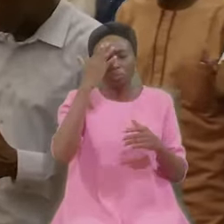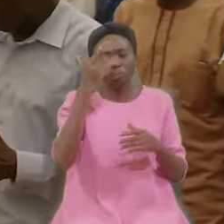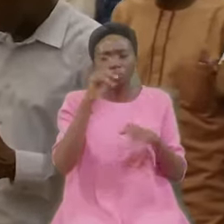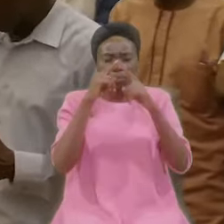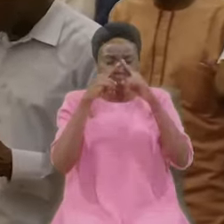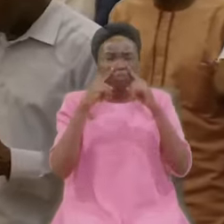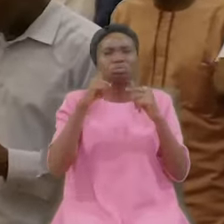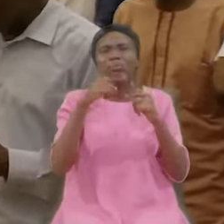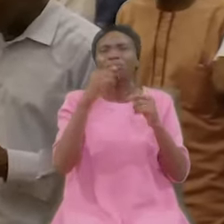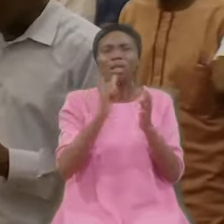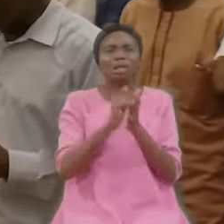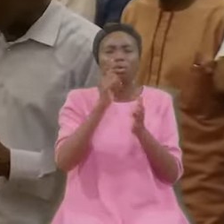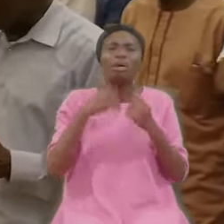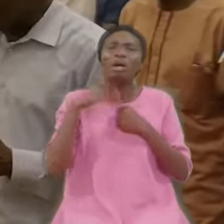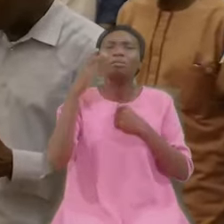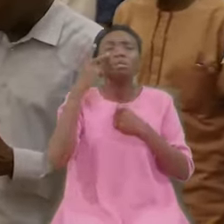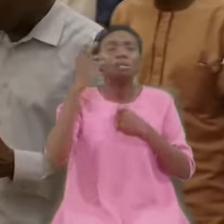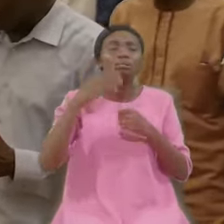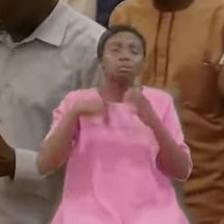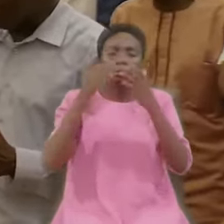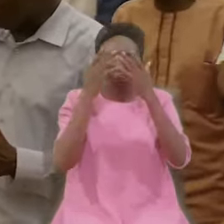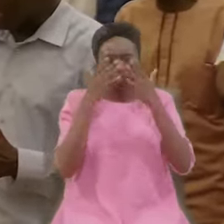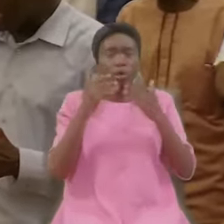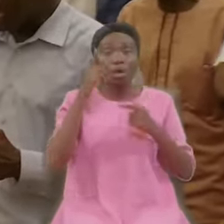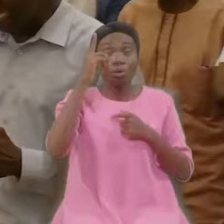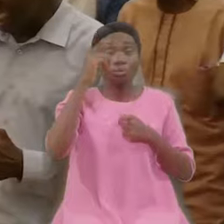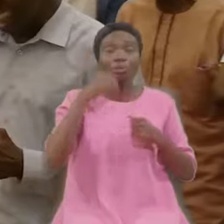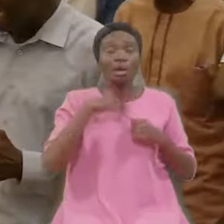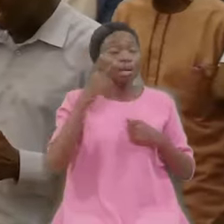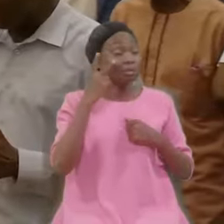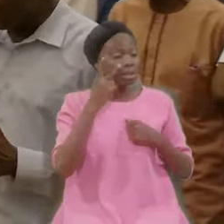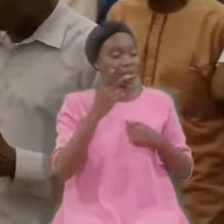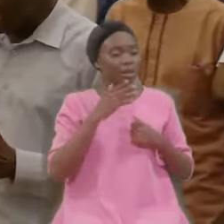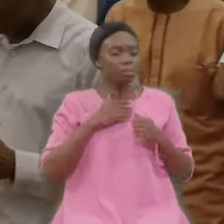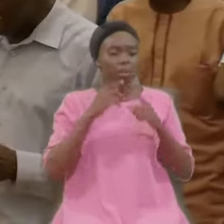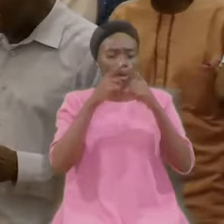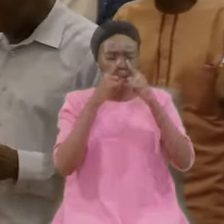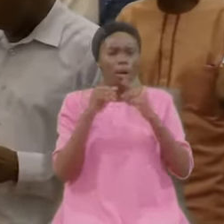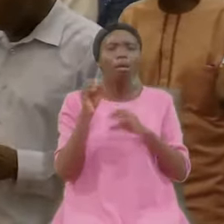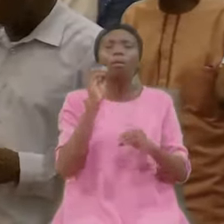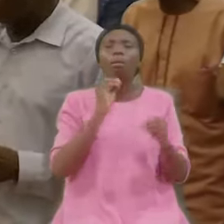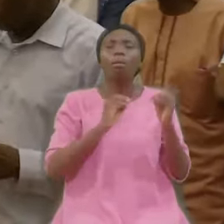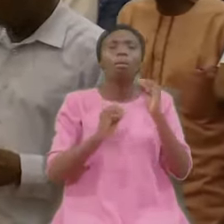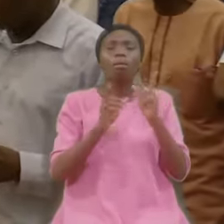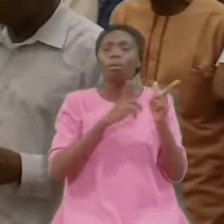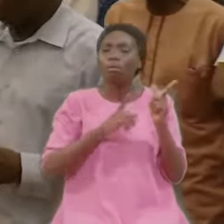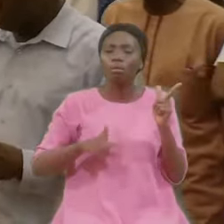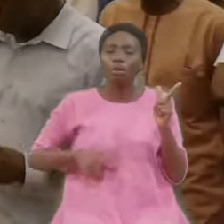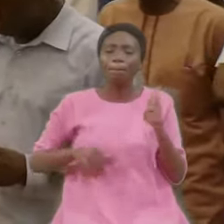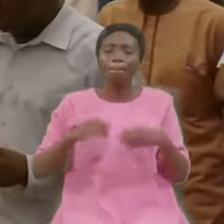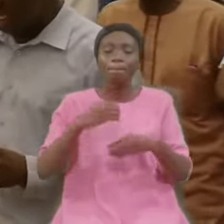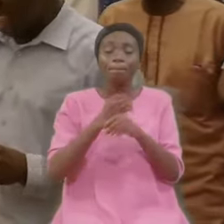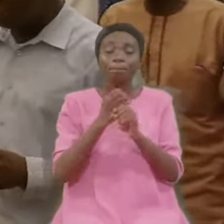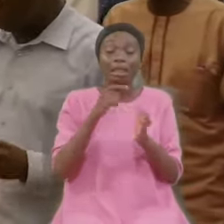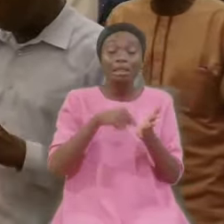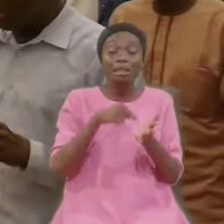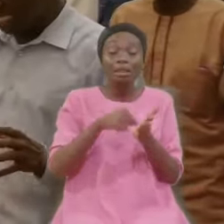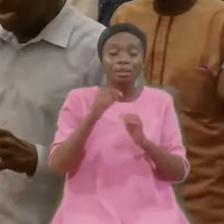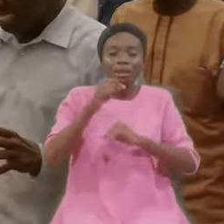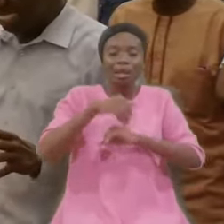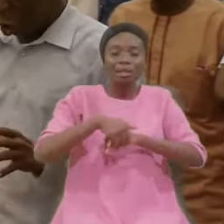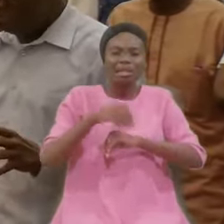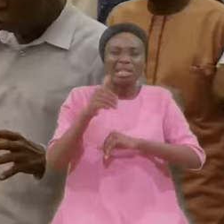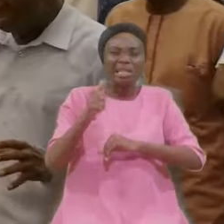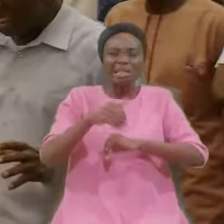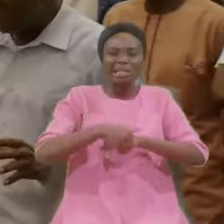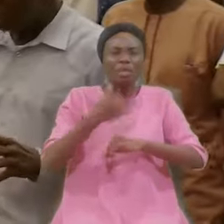say you have seen my sorrow. You have seen my cry. Oh Lord, make this night a night